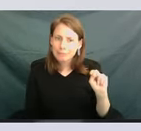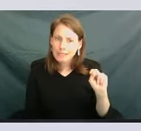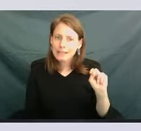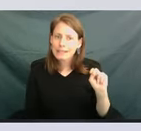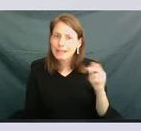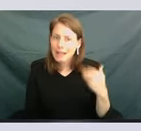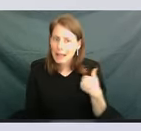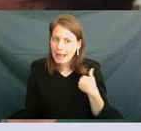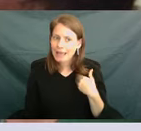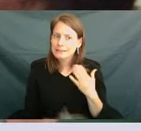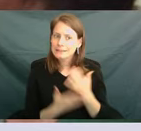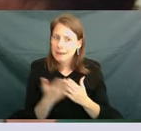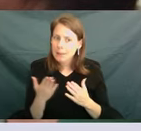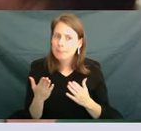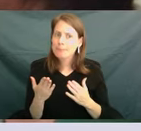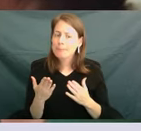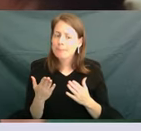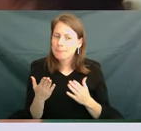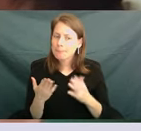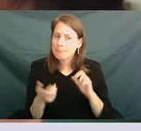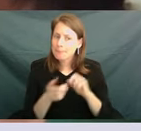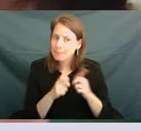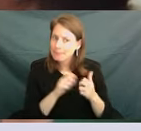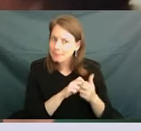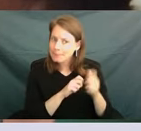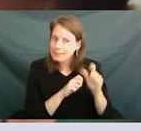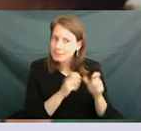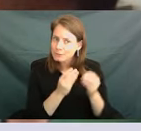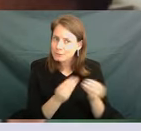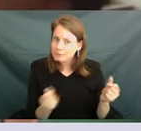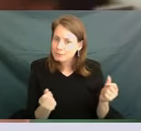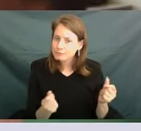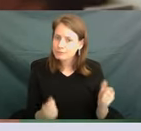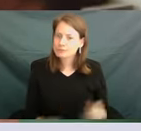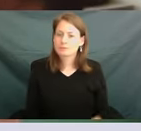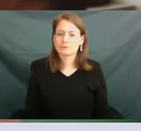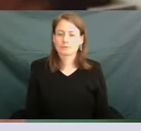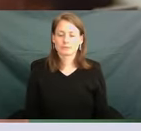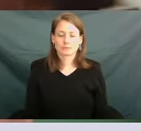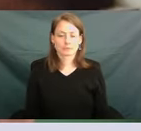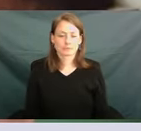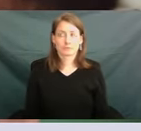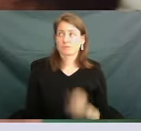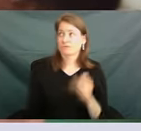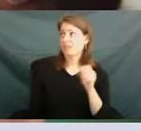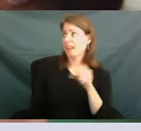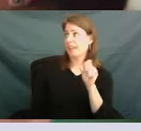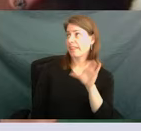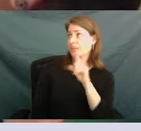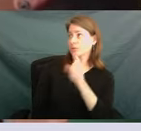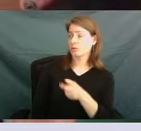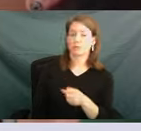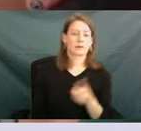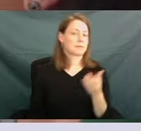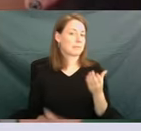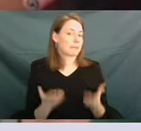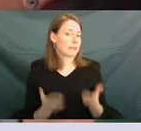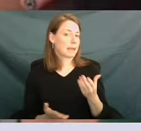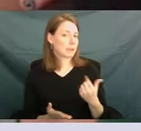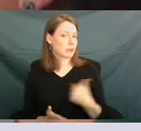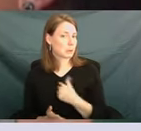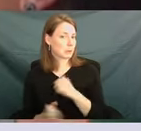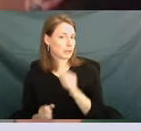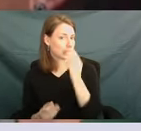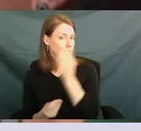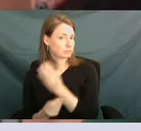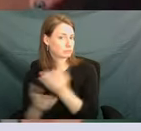friends upstairs. We may have to look at some ways we could talk to them Yeah. so that they're aware